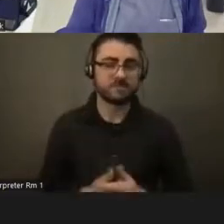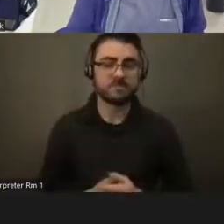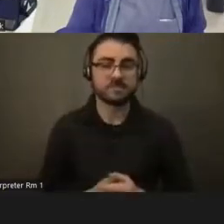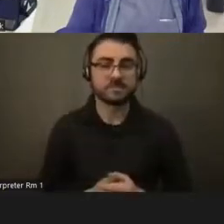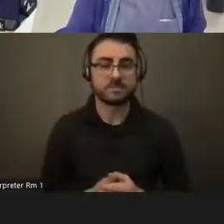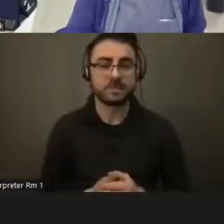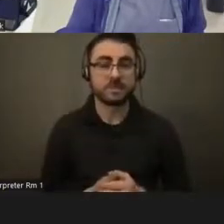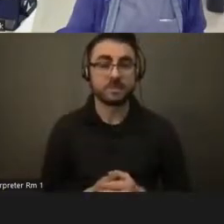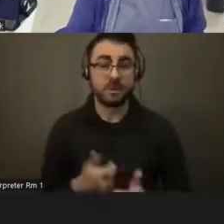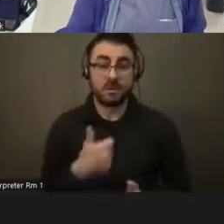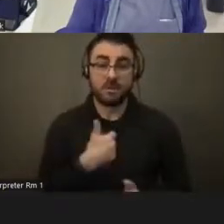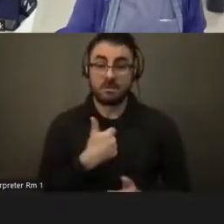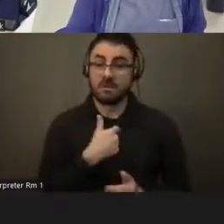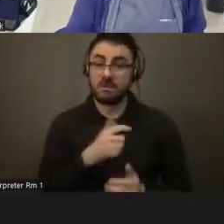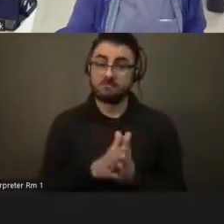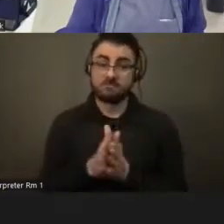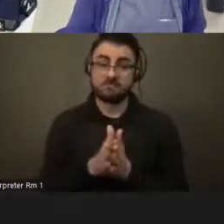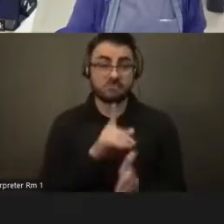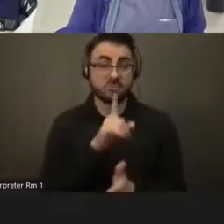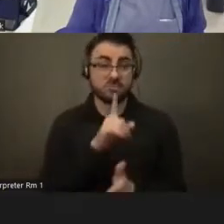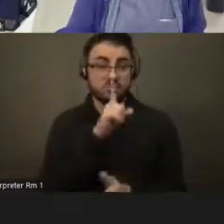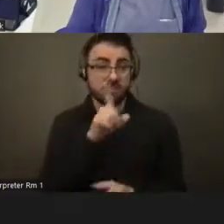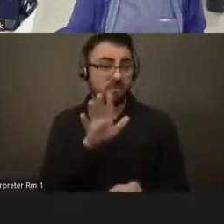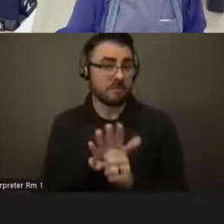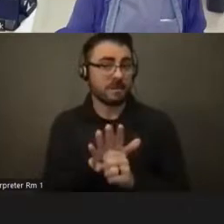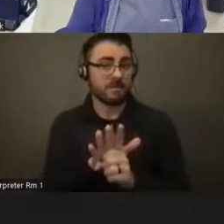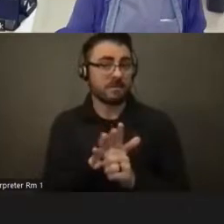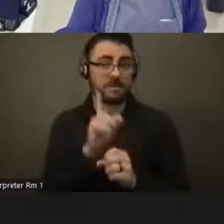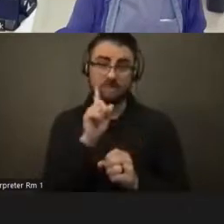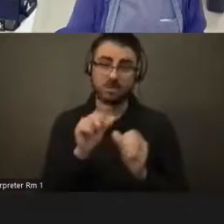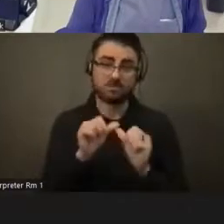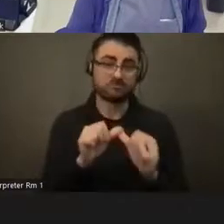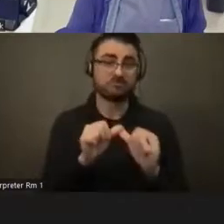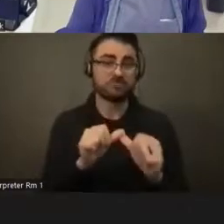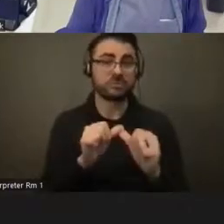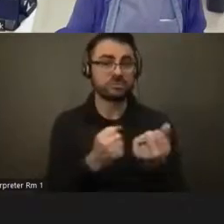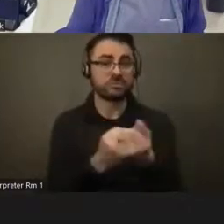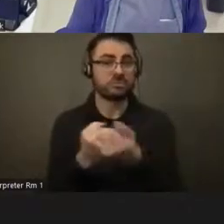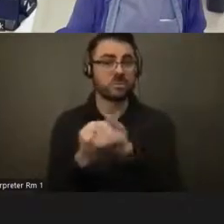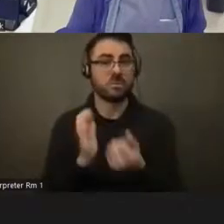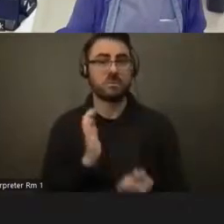very committed to continuing to support our team